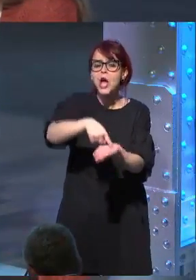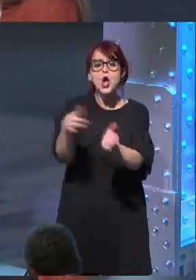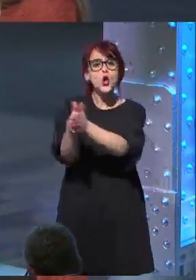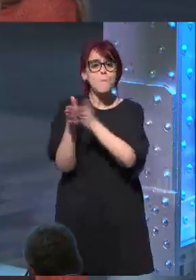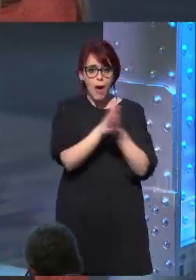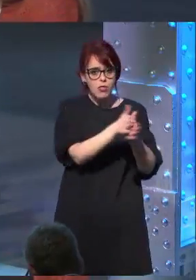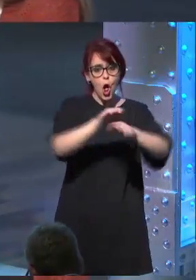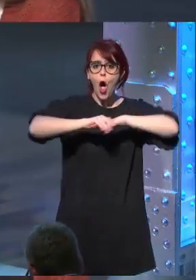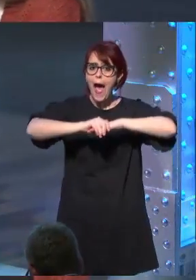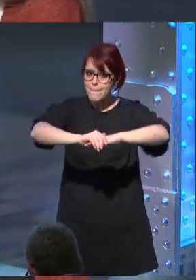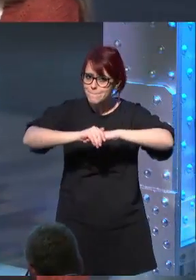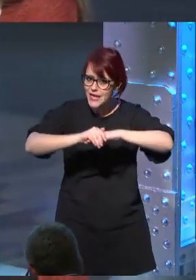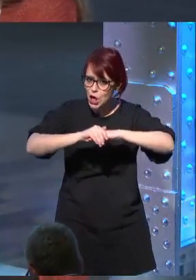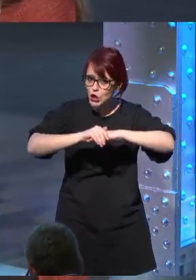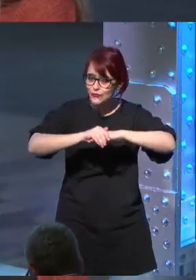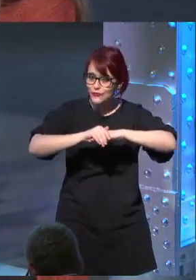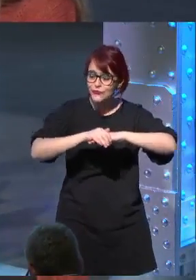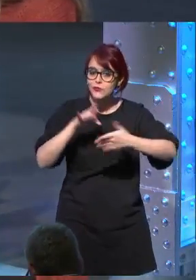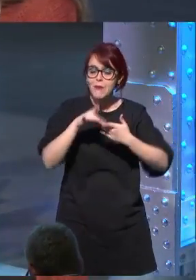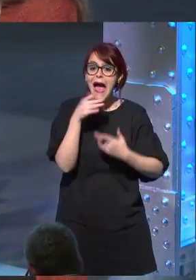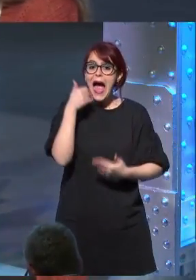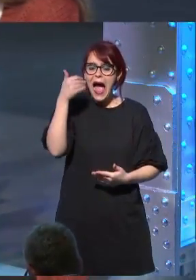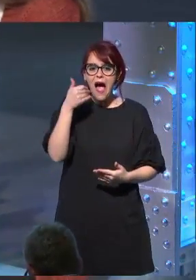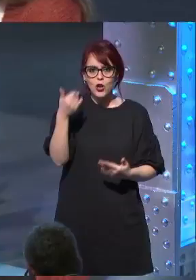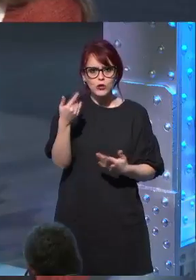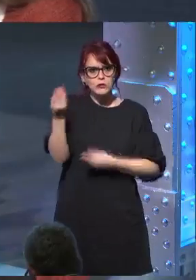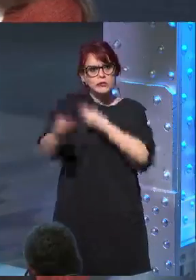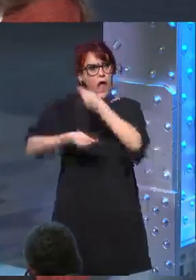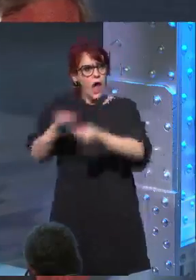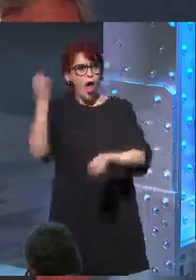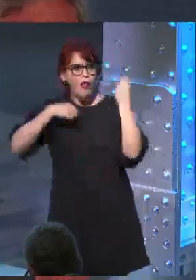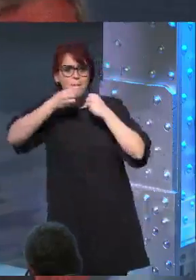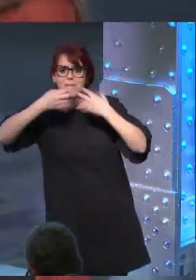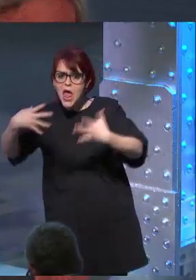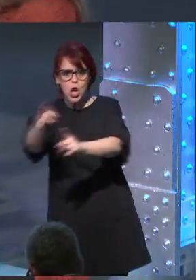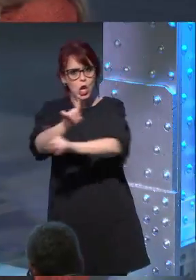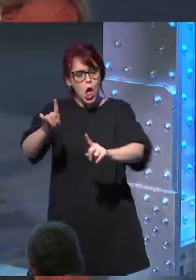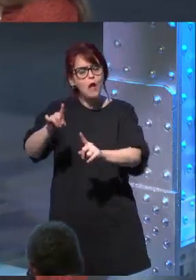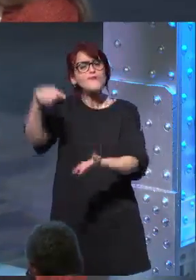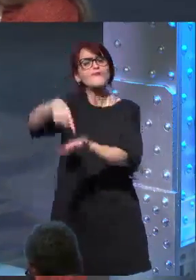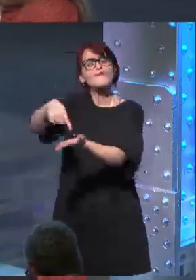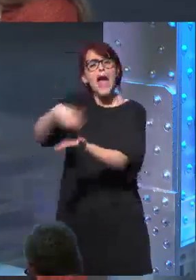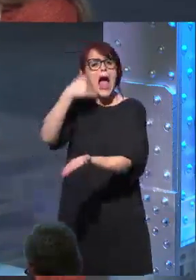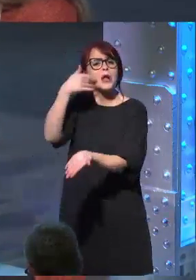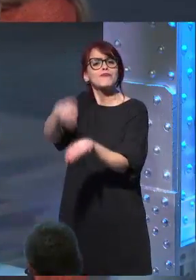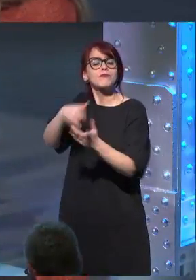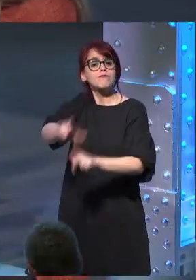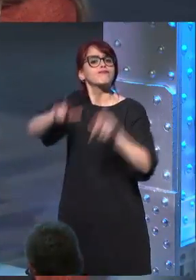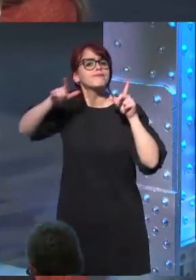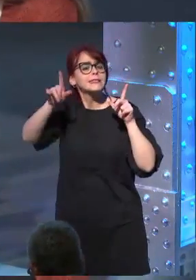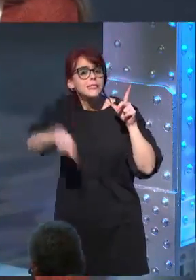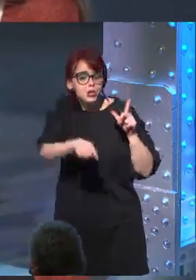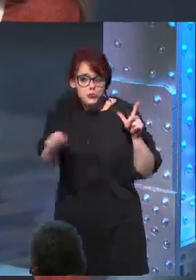accounts. Do you demand any acknowledgeability when they do something that is